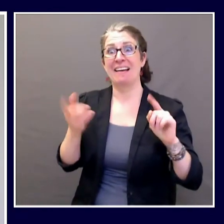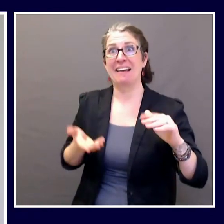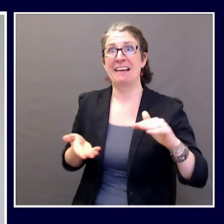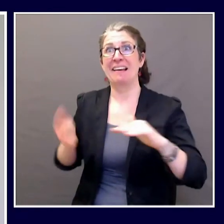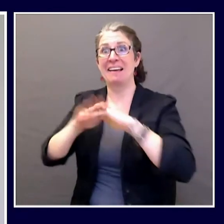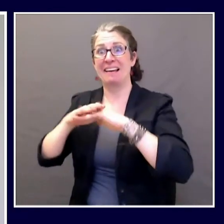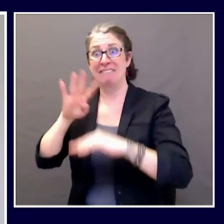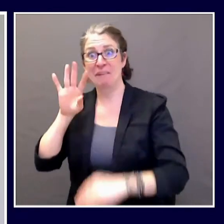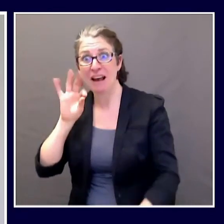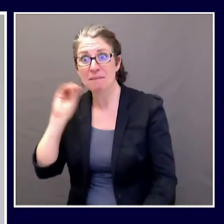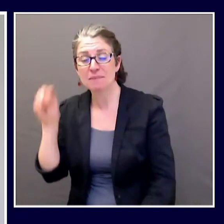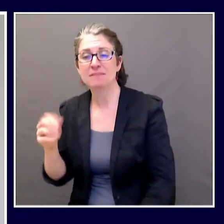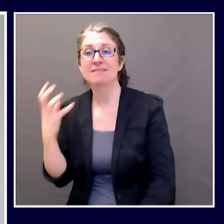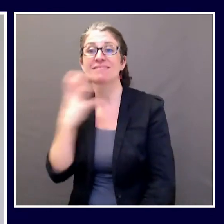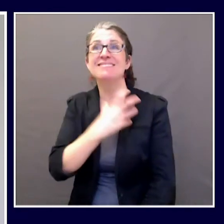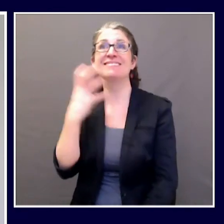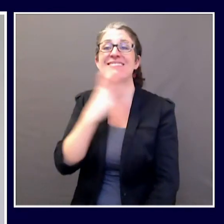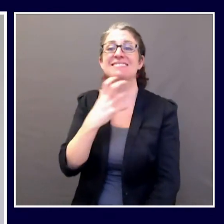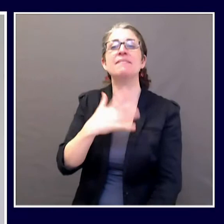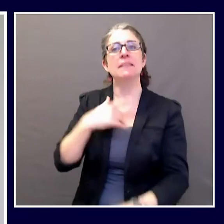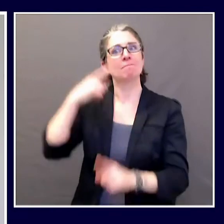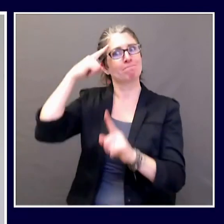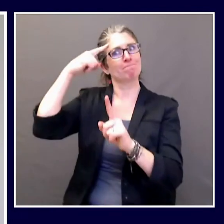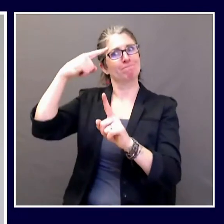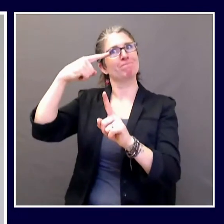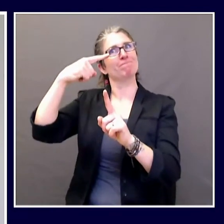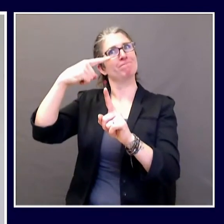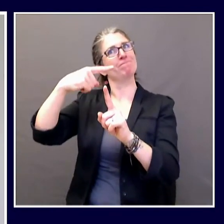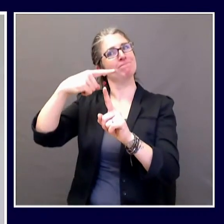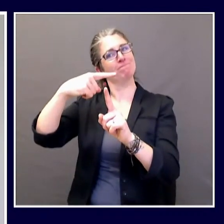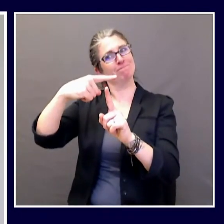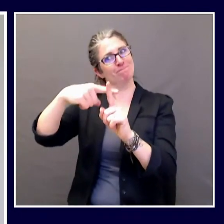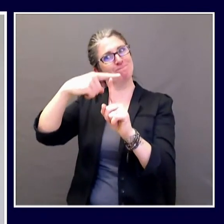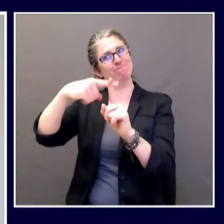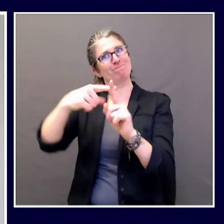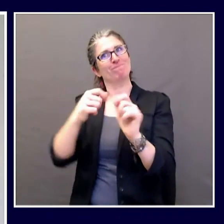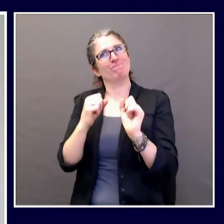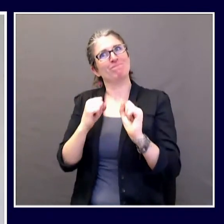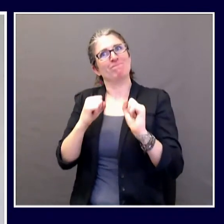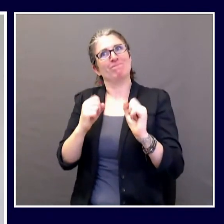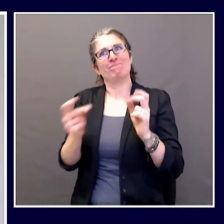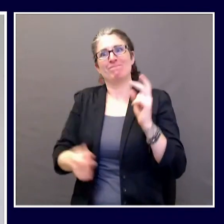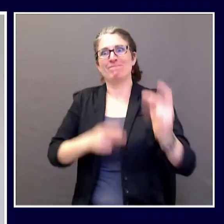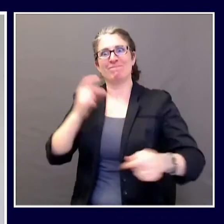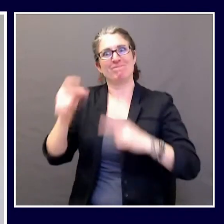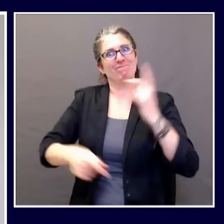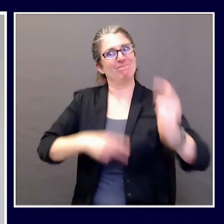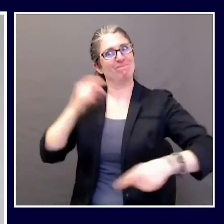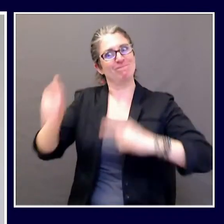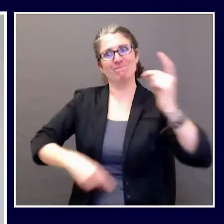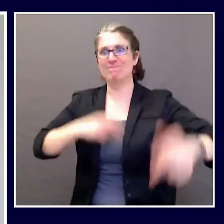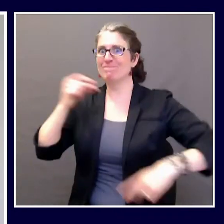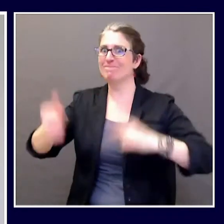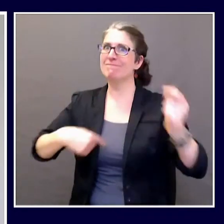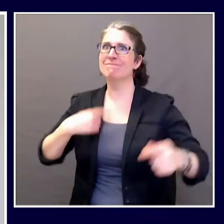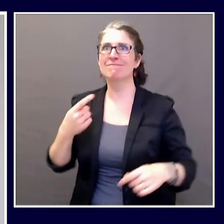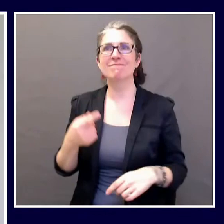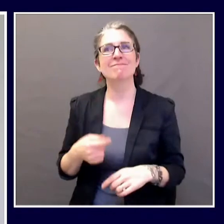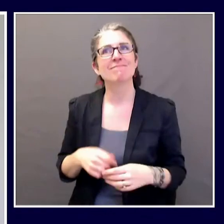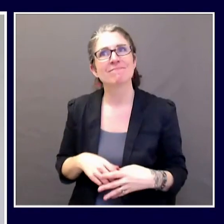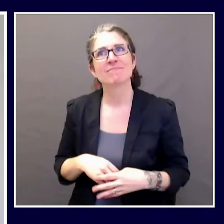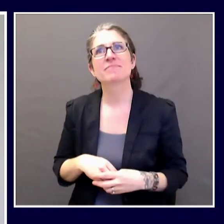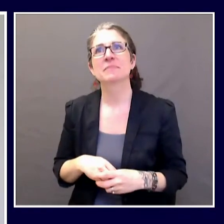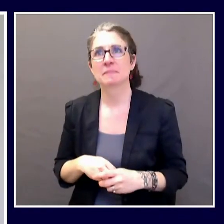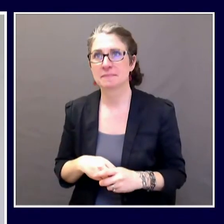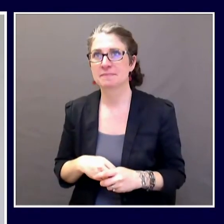still have more to go, but I'm guarded and exceedingly cautiously optimistic for the first